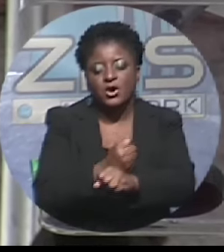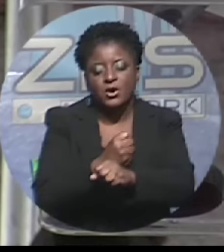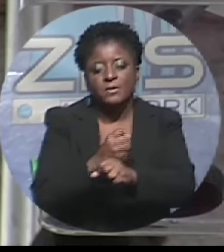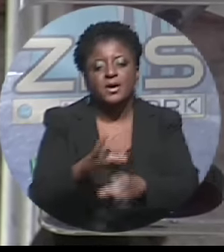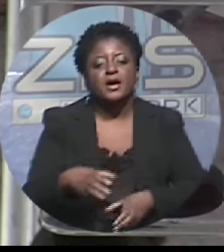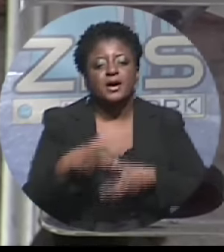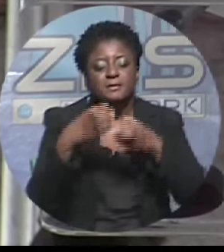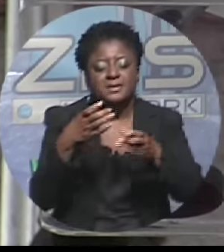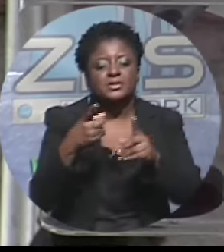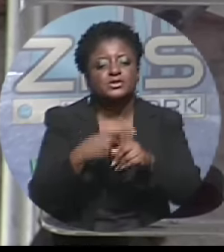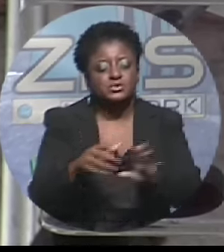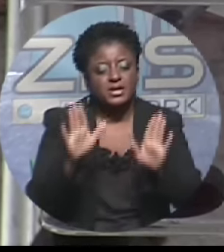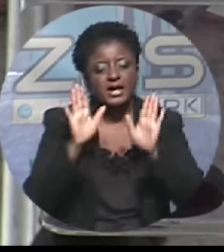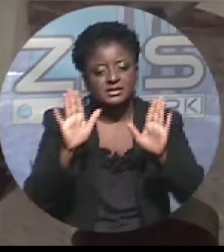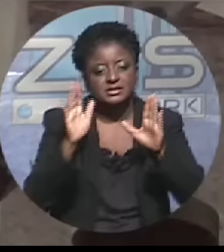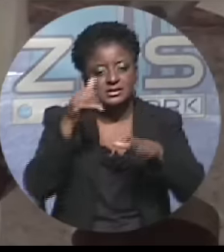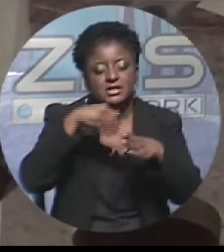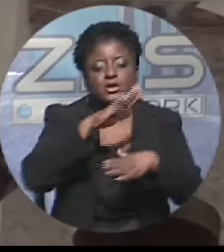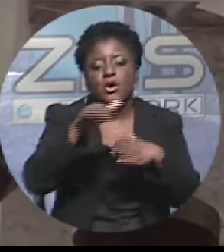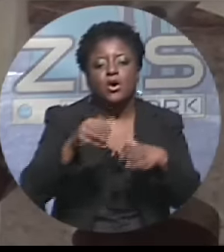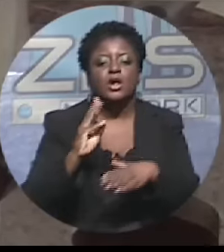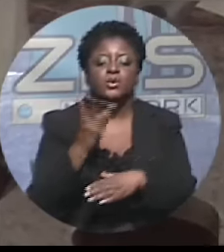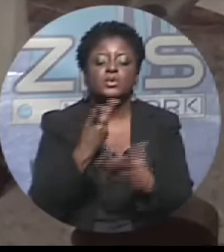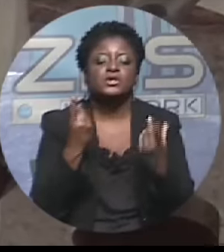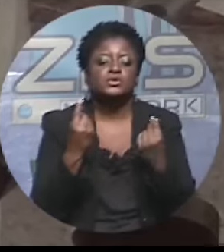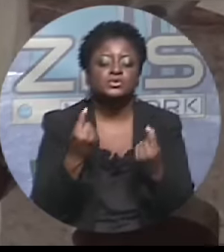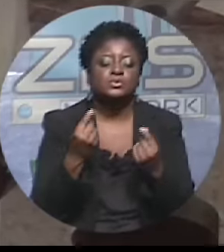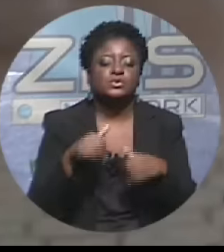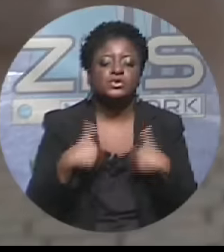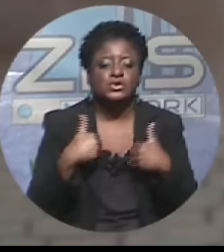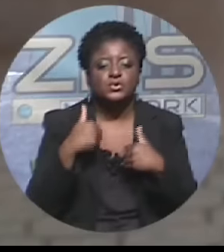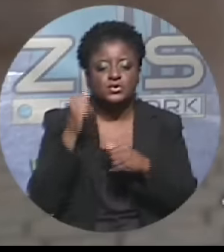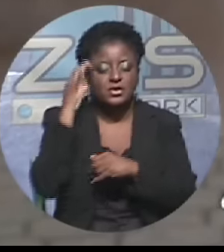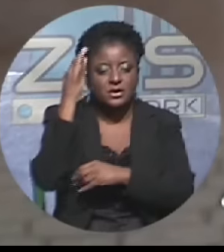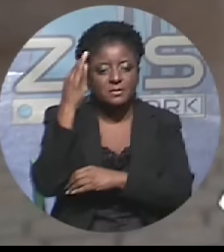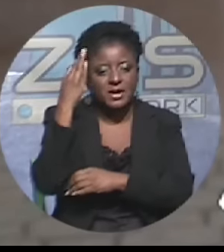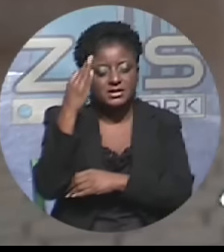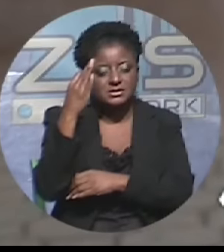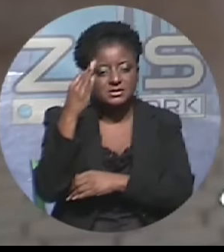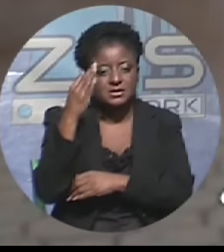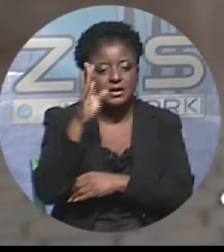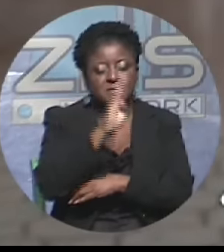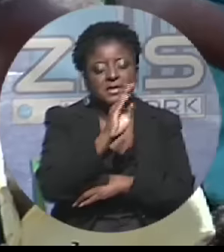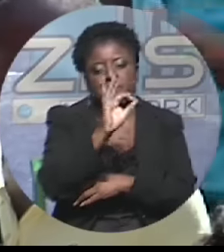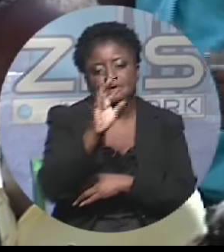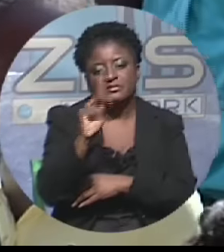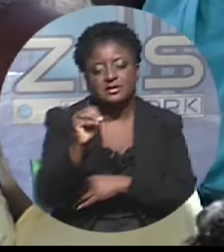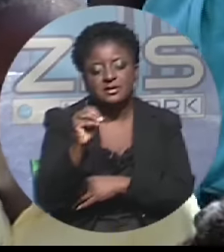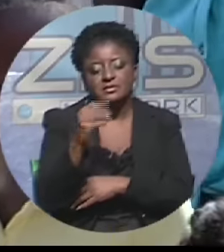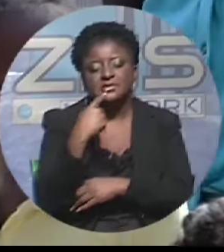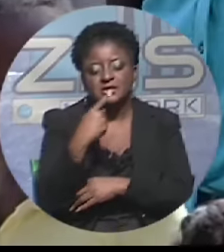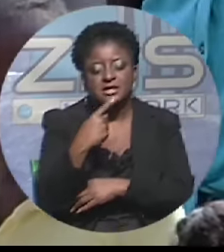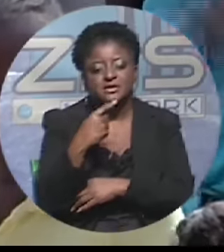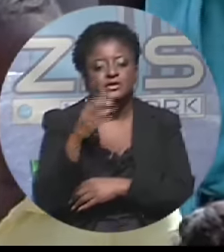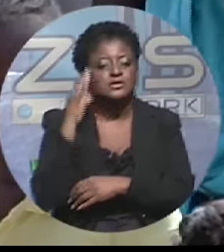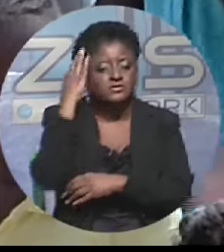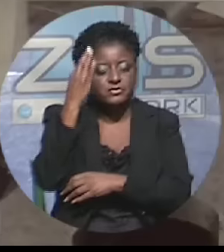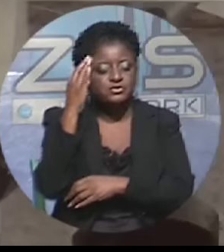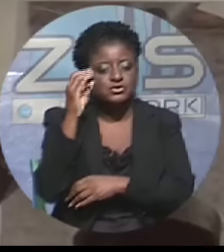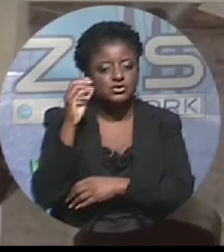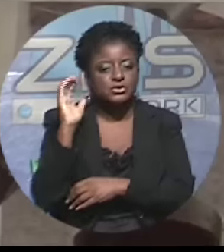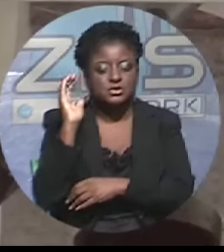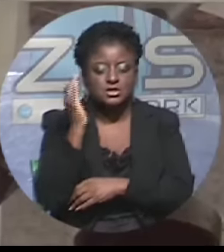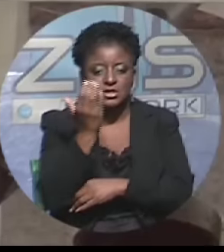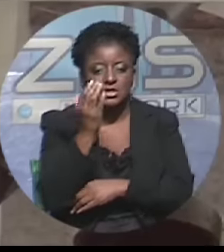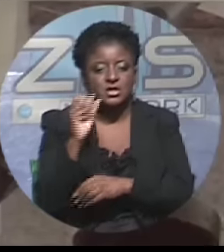to excellence in all we do. Youth pastor at Bahamas Faith Ministry, Shamron Monroe, said the future looks bright for young people.